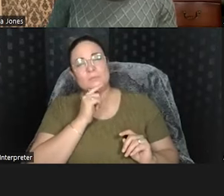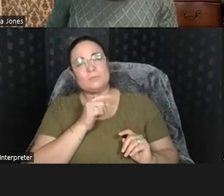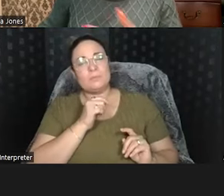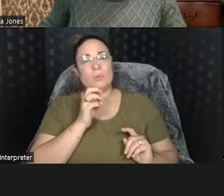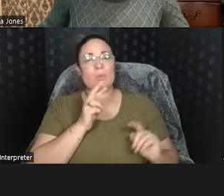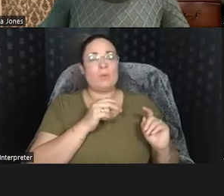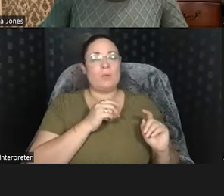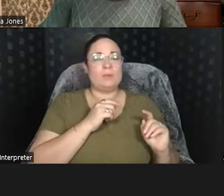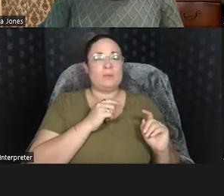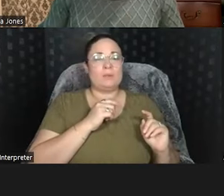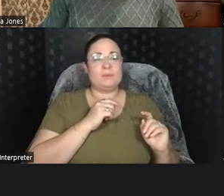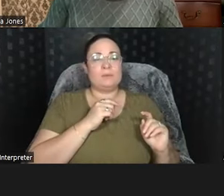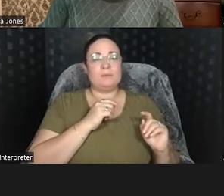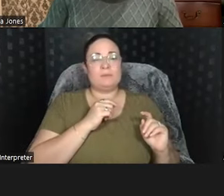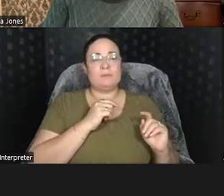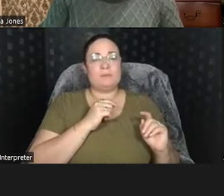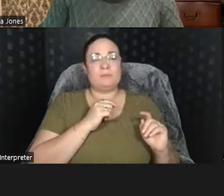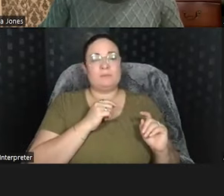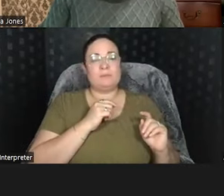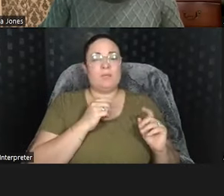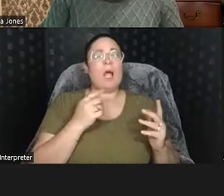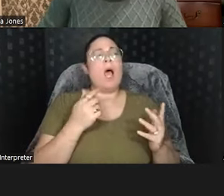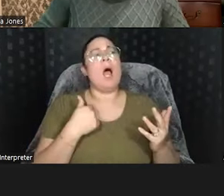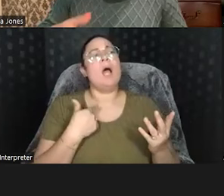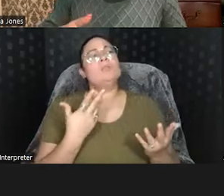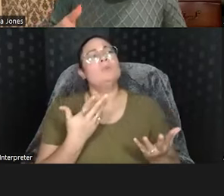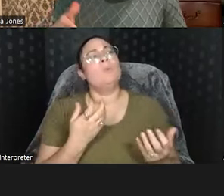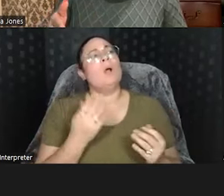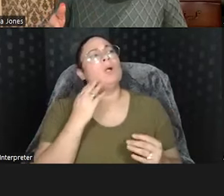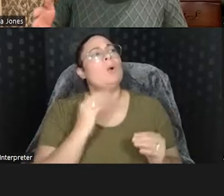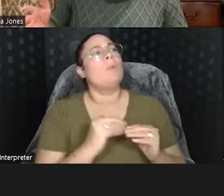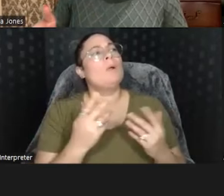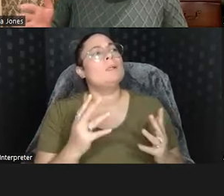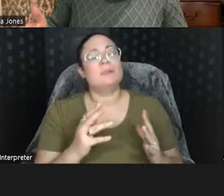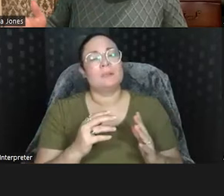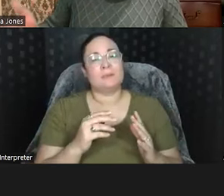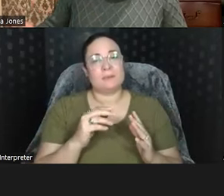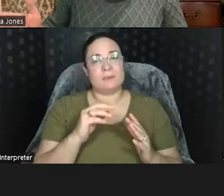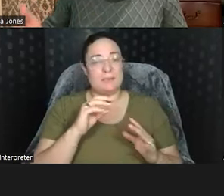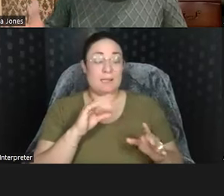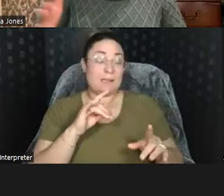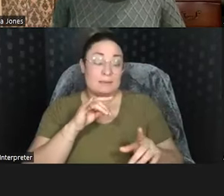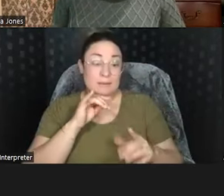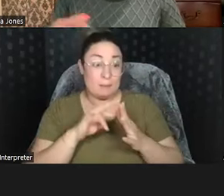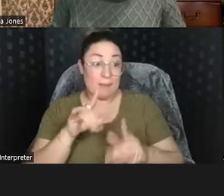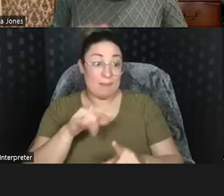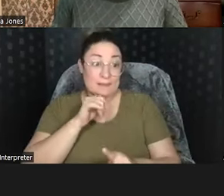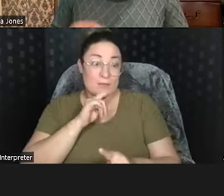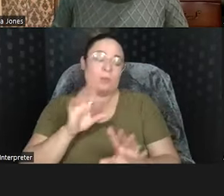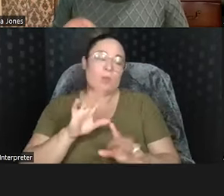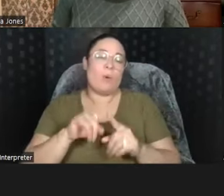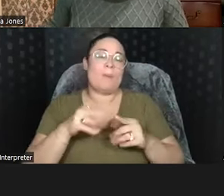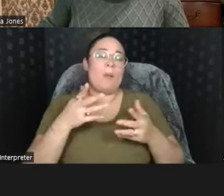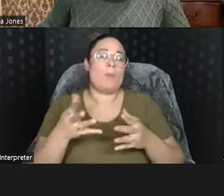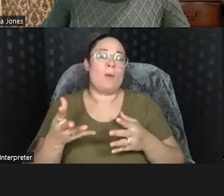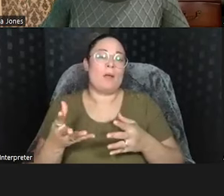itself as just trying to learn more. That doesn't mean that those aren't legitimate things, but it's the way that they're applied to